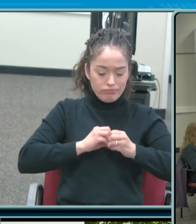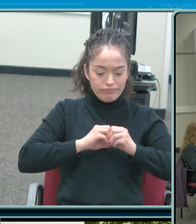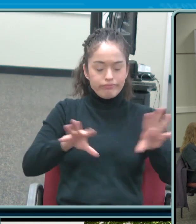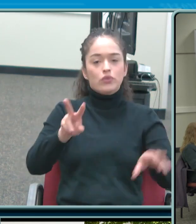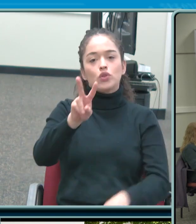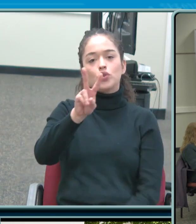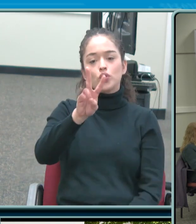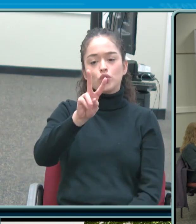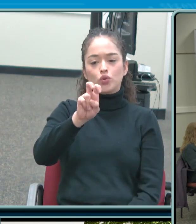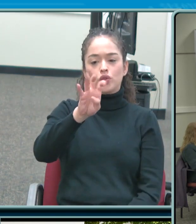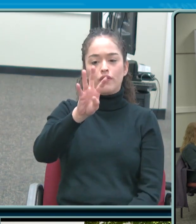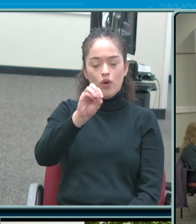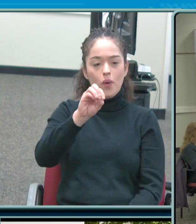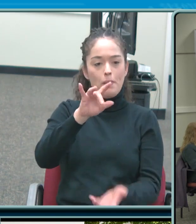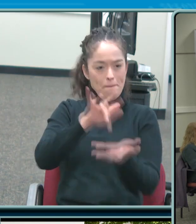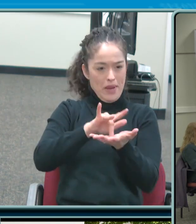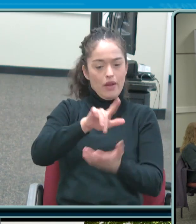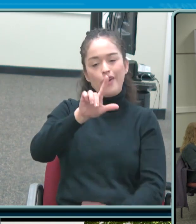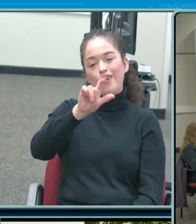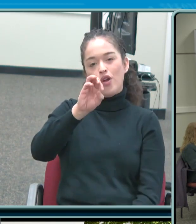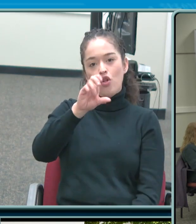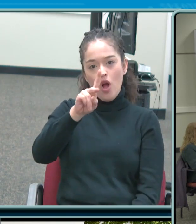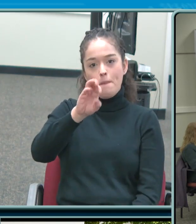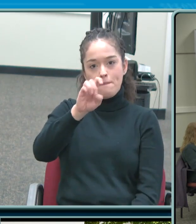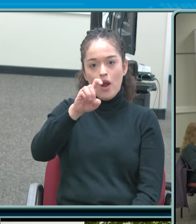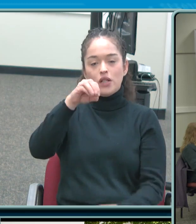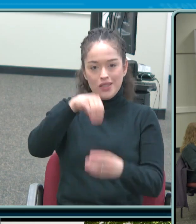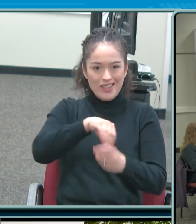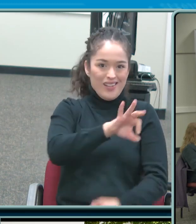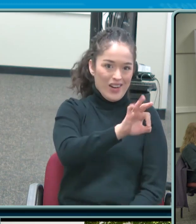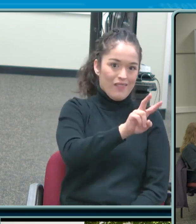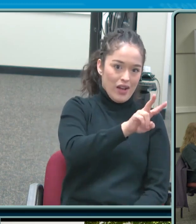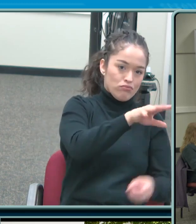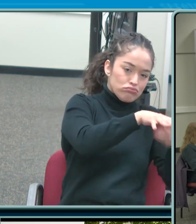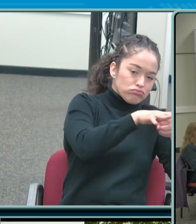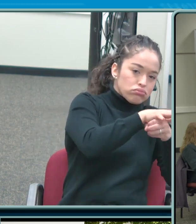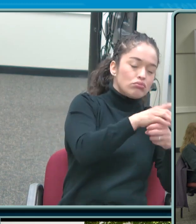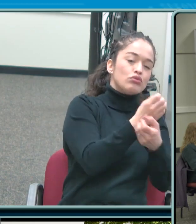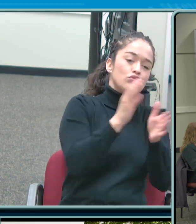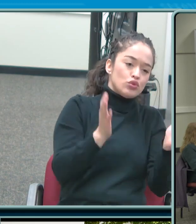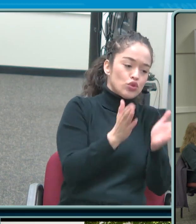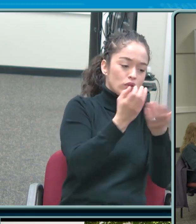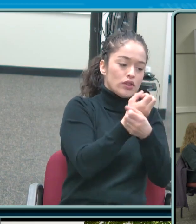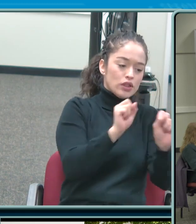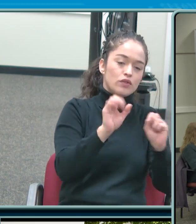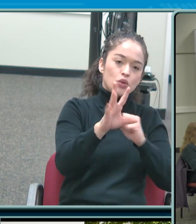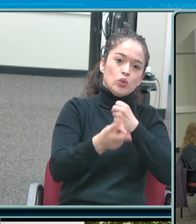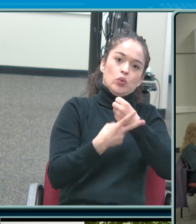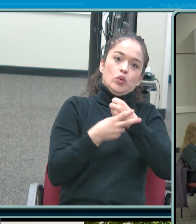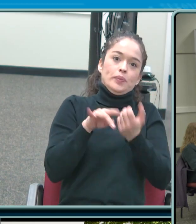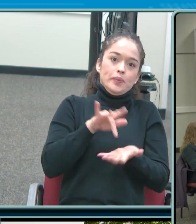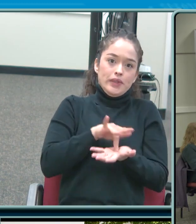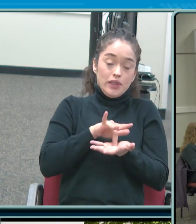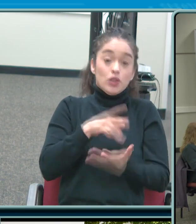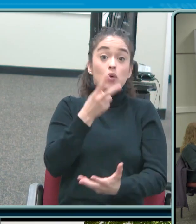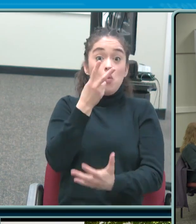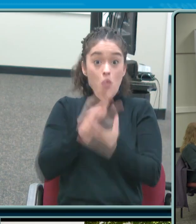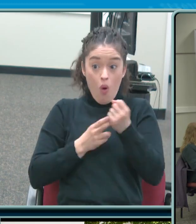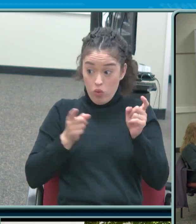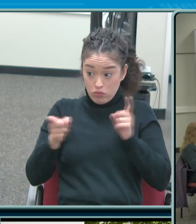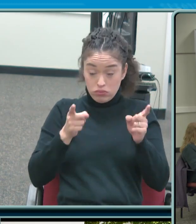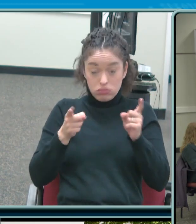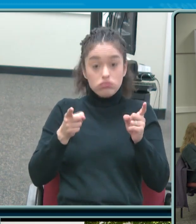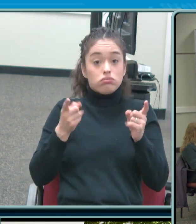240 prescription medication lock boxes to families in the Fountain Valley to encourage safe storage of medications. Both initiatives